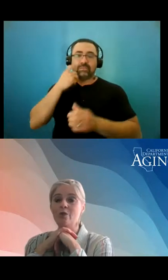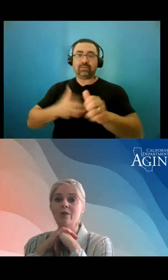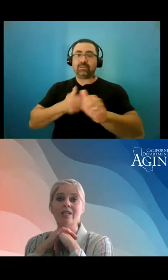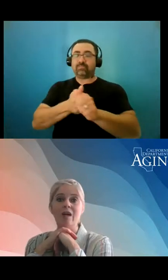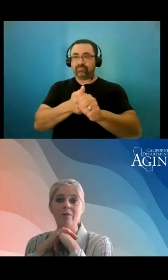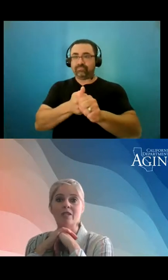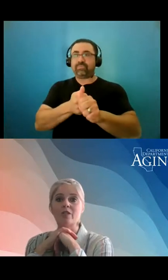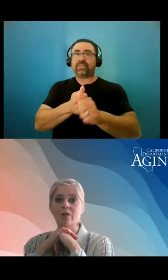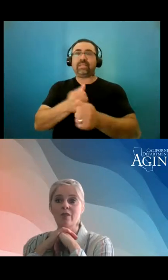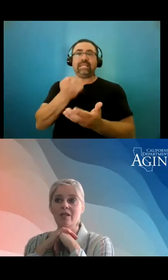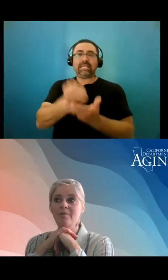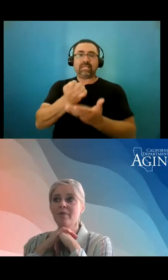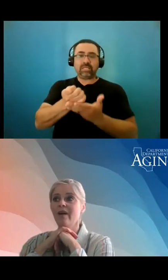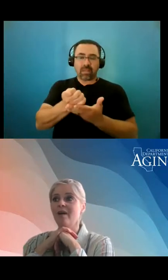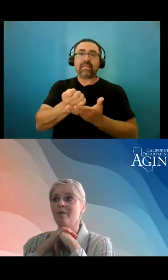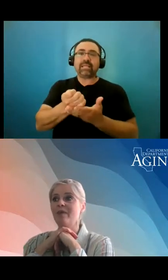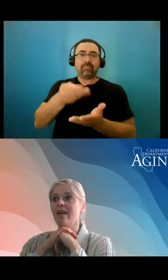to economic security.